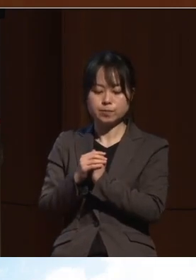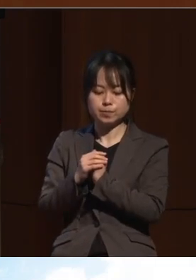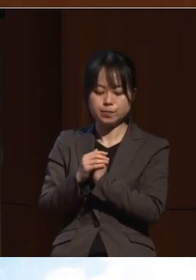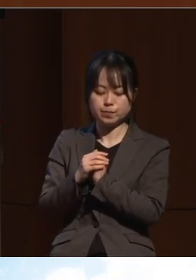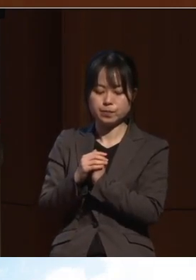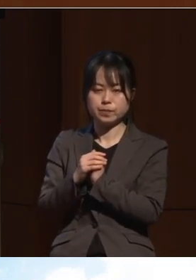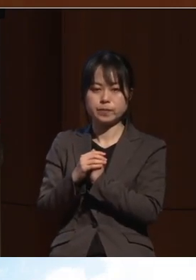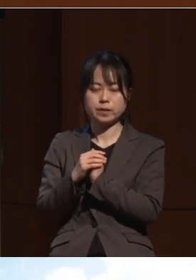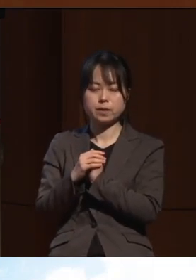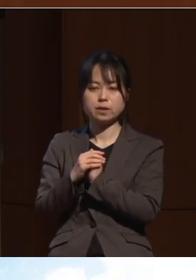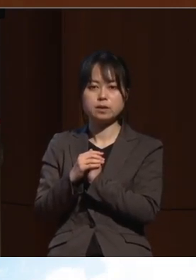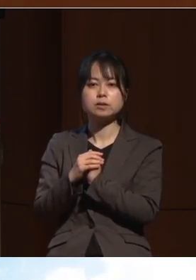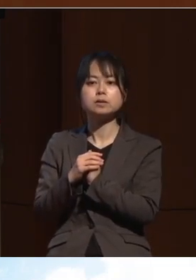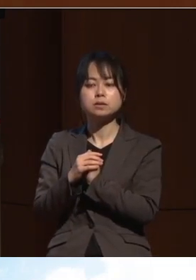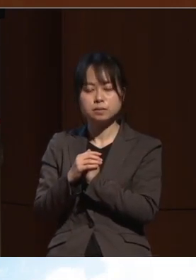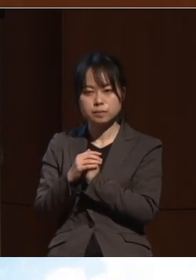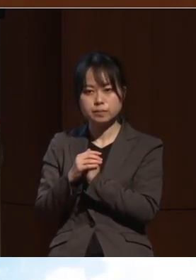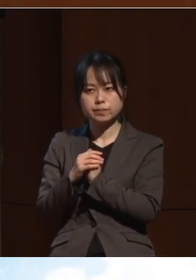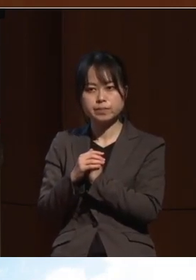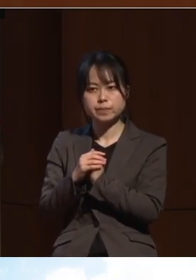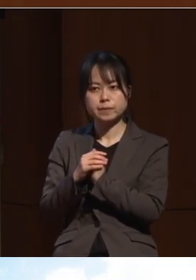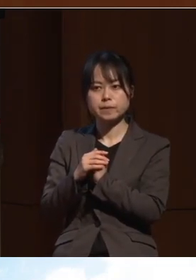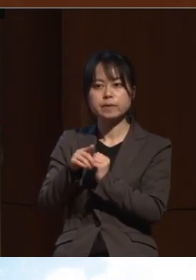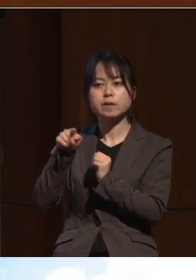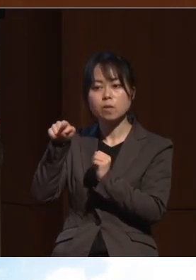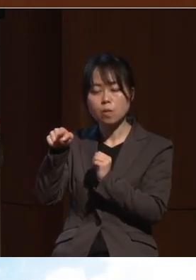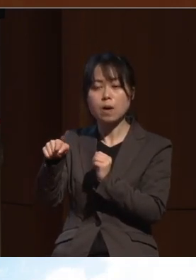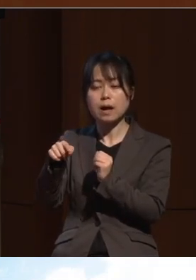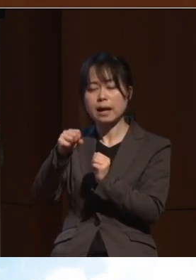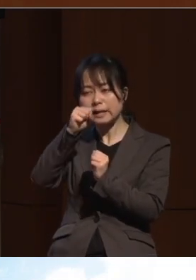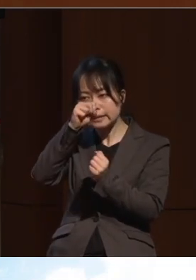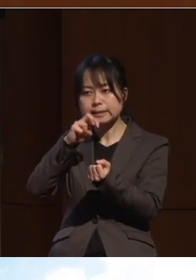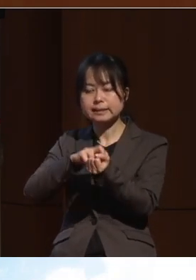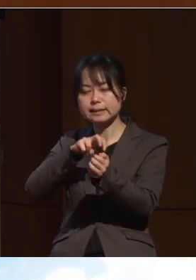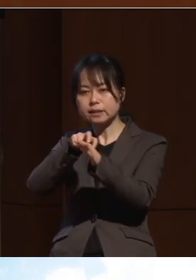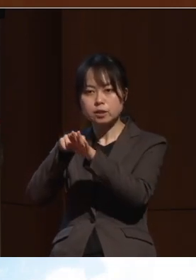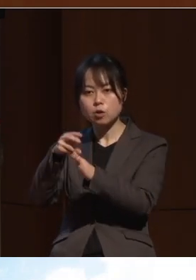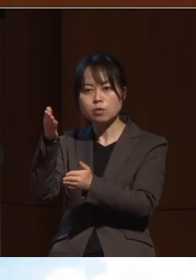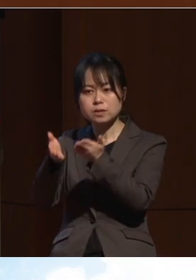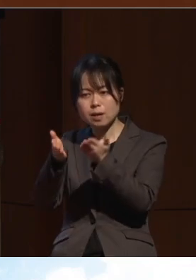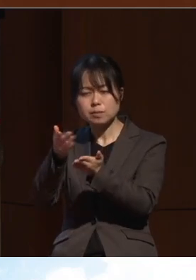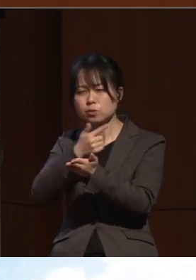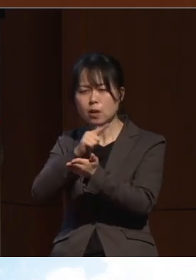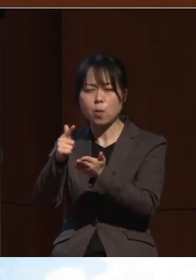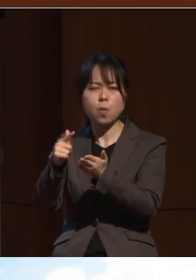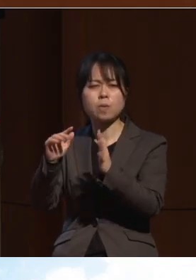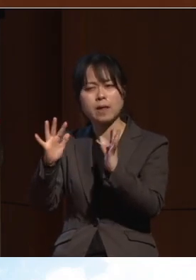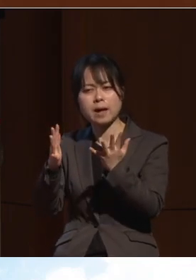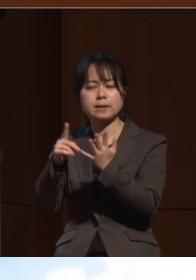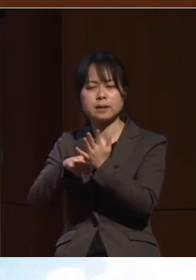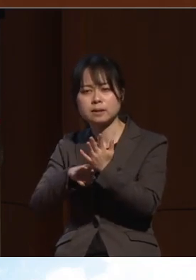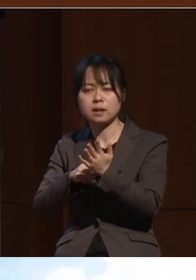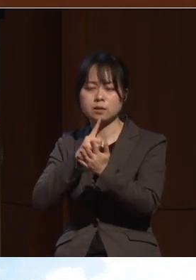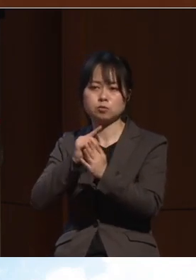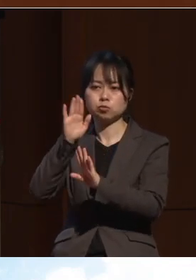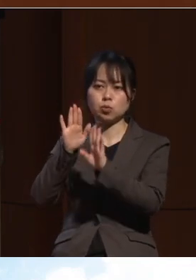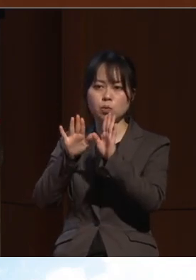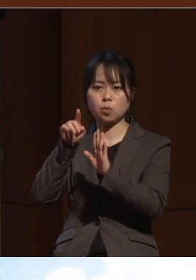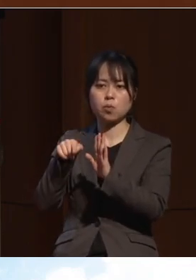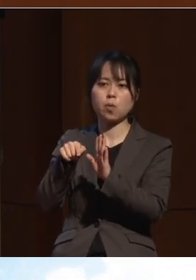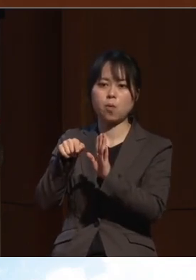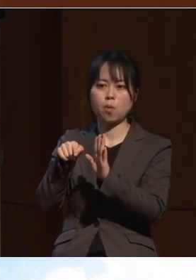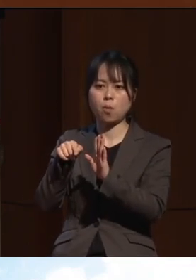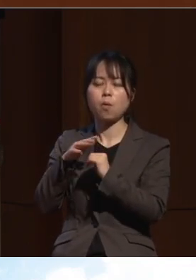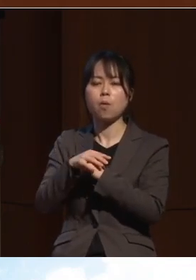have good access to services and to transport links that people going into older age need. So Manchester, Birmingham, London, for